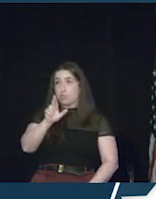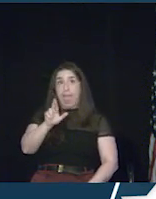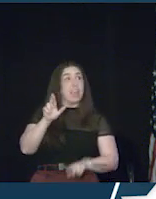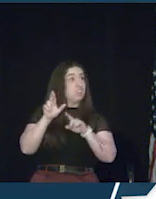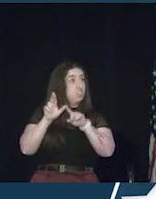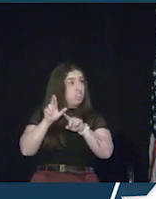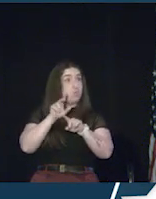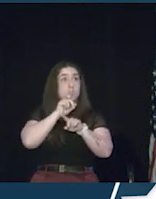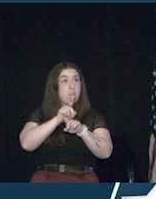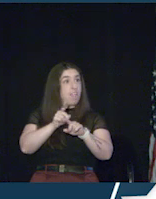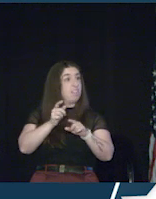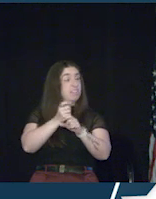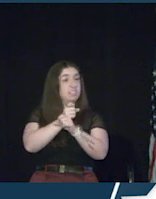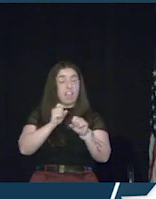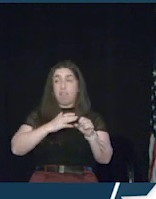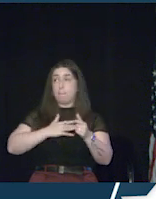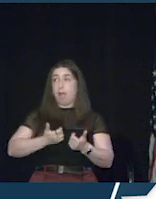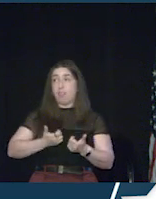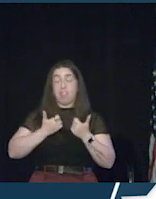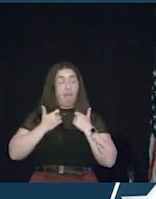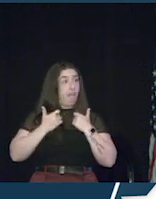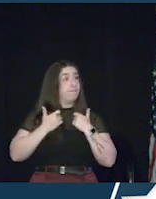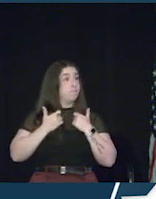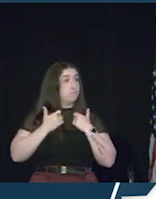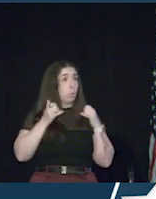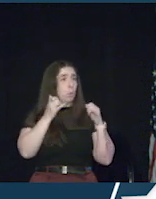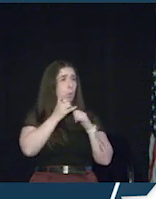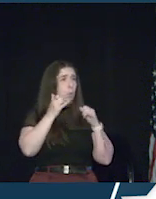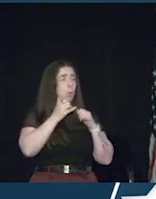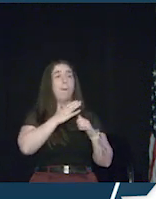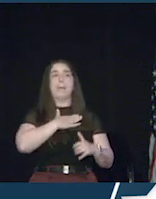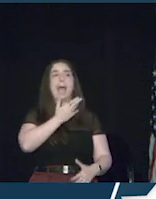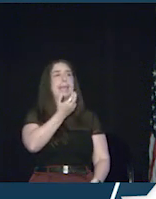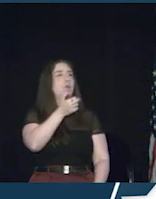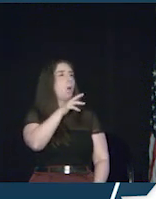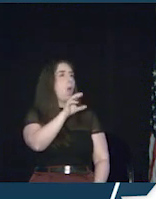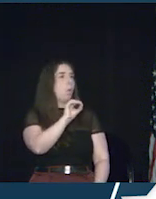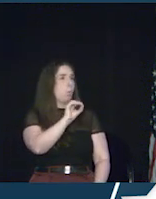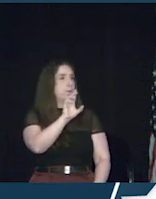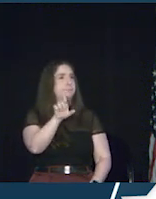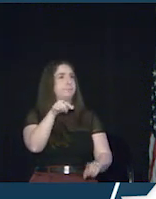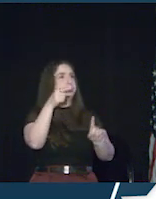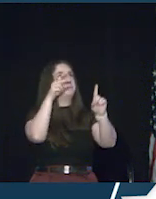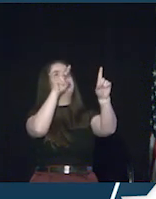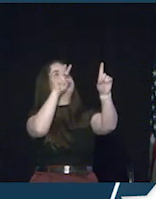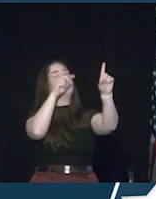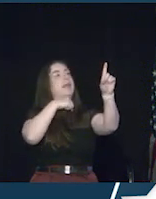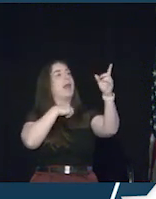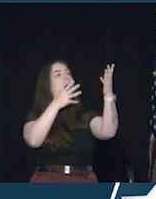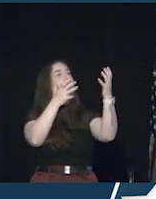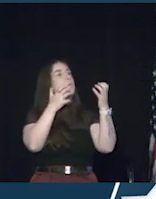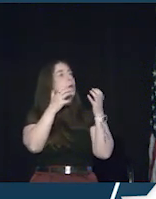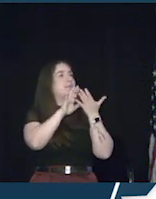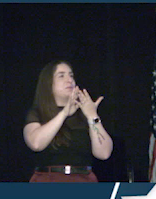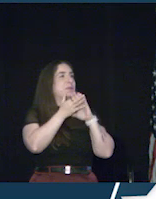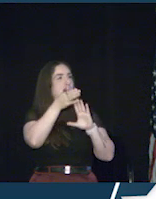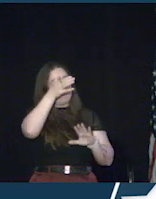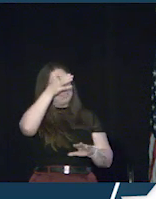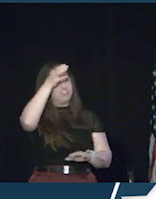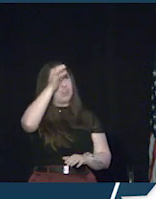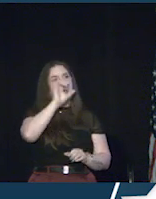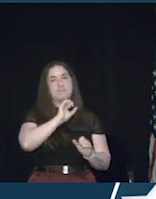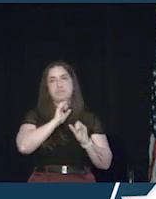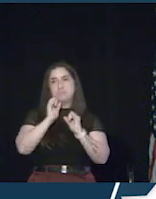saved my life. She was my hero, and I wanted to be a chef like